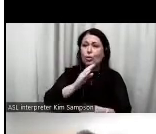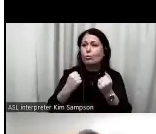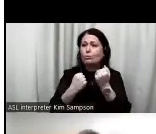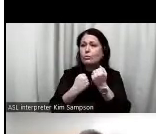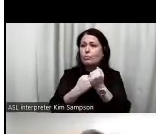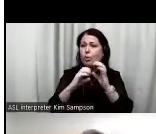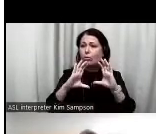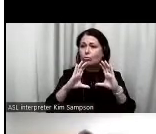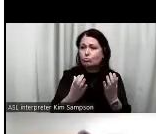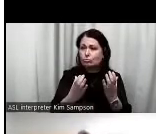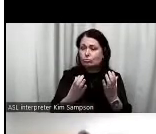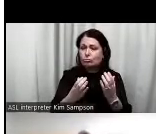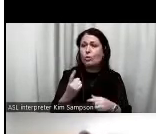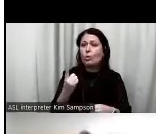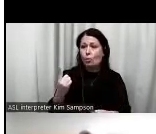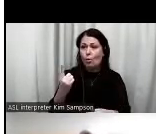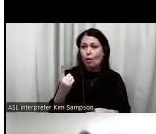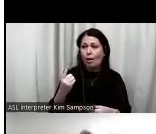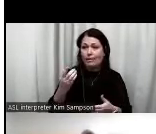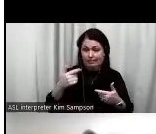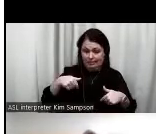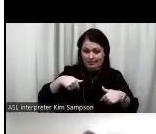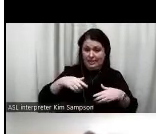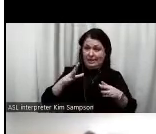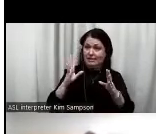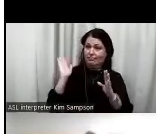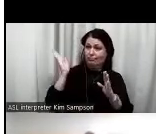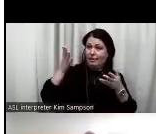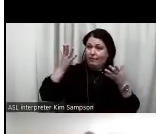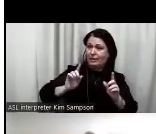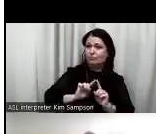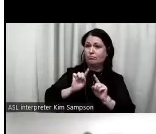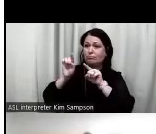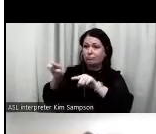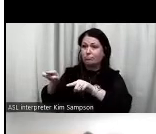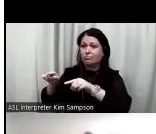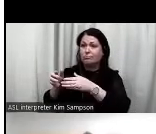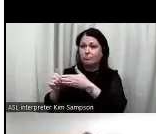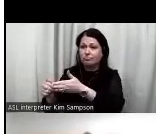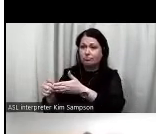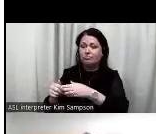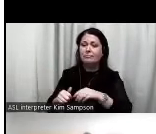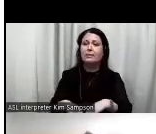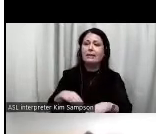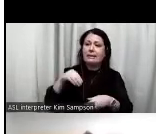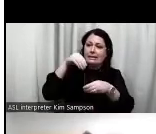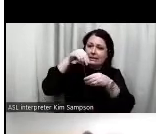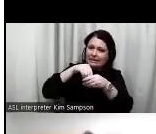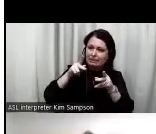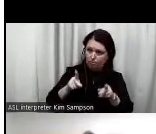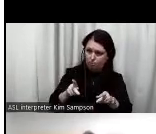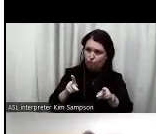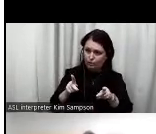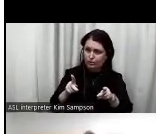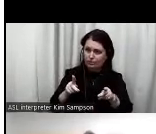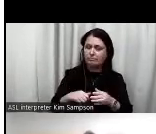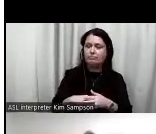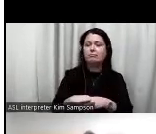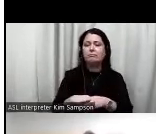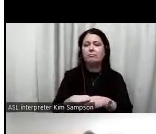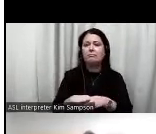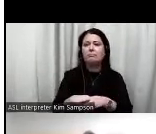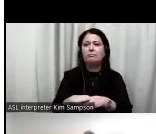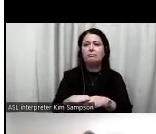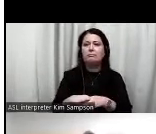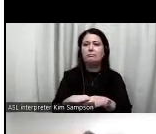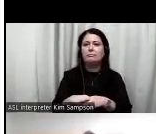have one as soon as this is over, which is actually in person.